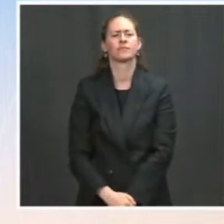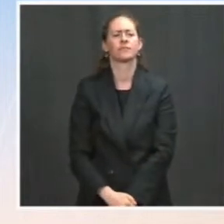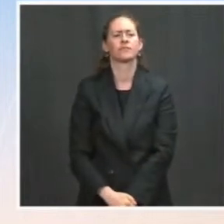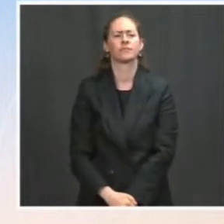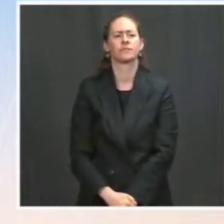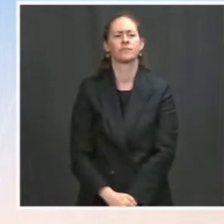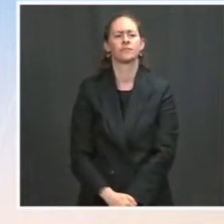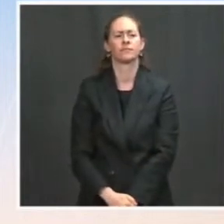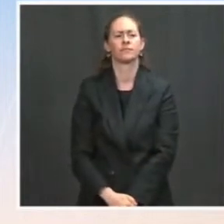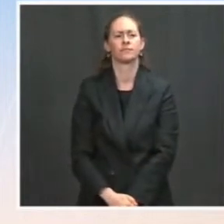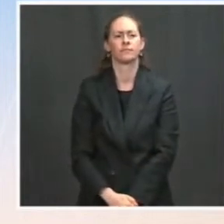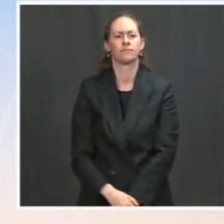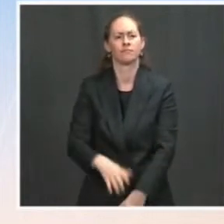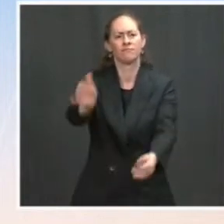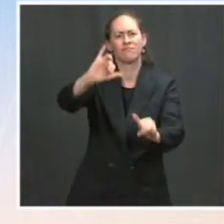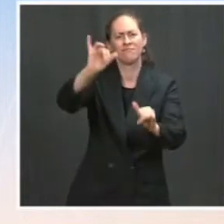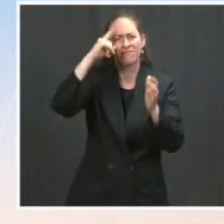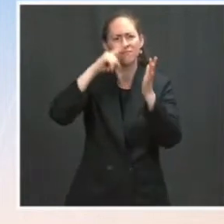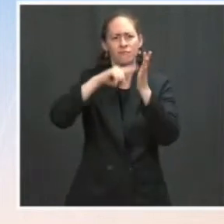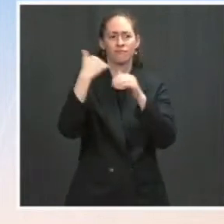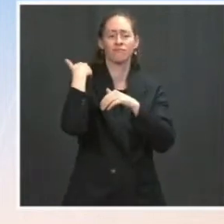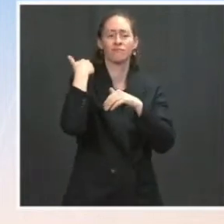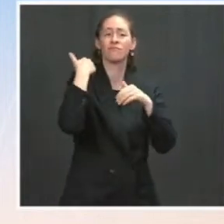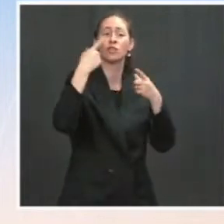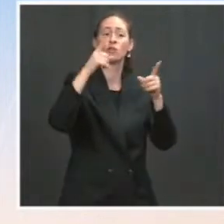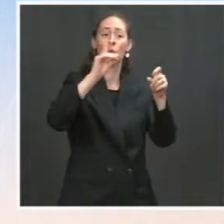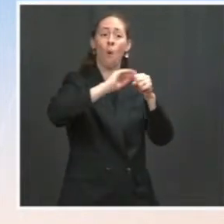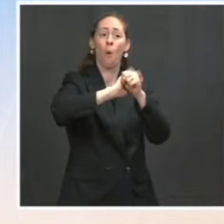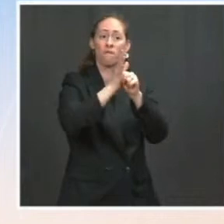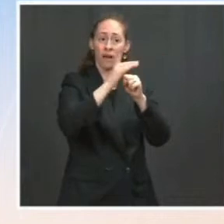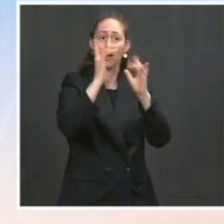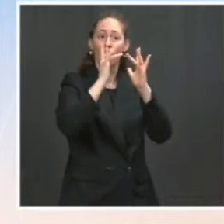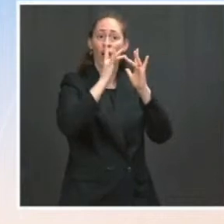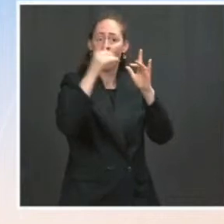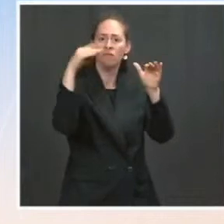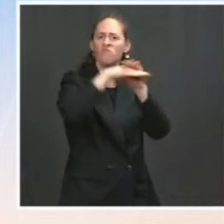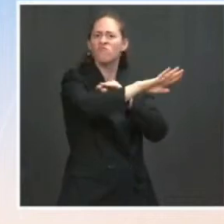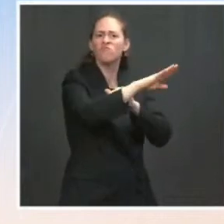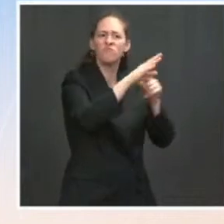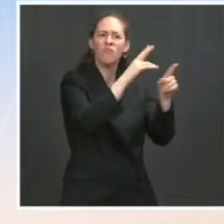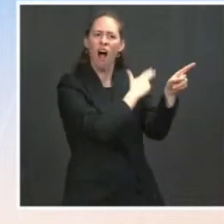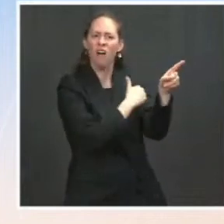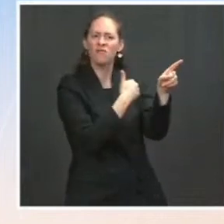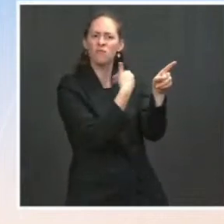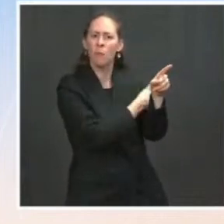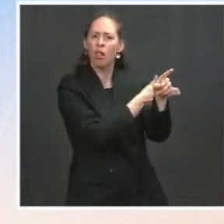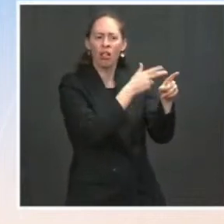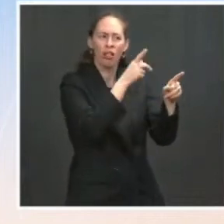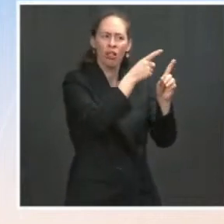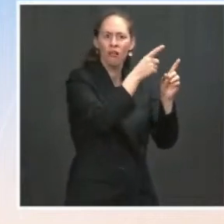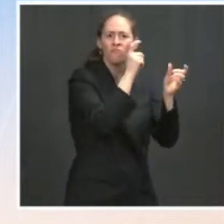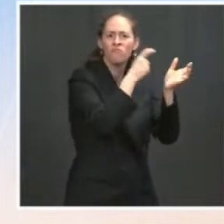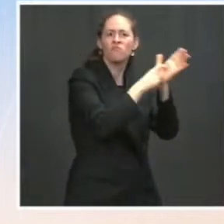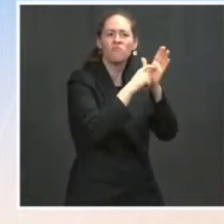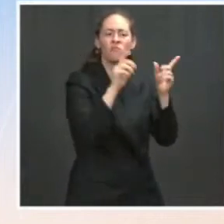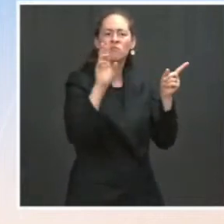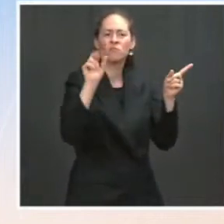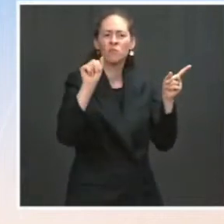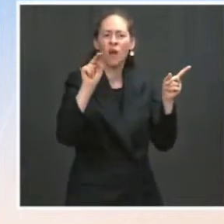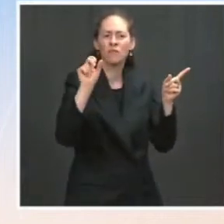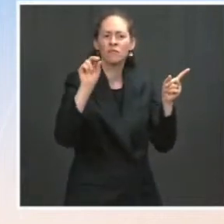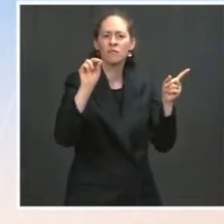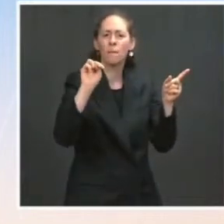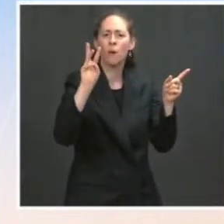have focused on the more vulnerable victims, state and local governments, schools, critical infrastructure. And that